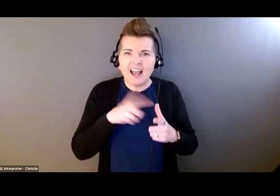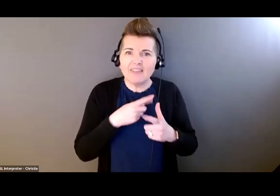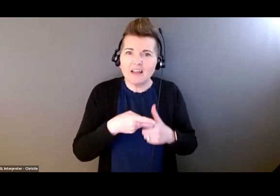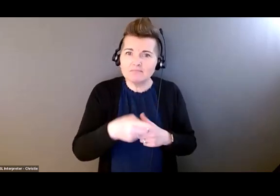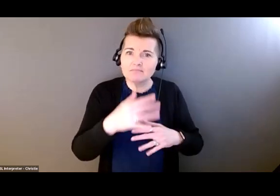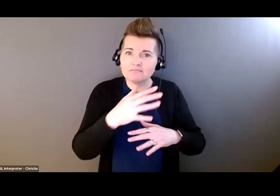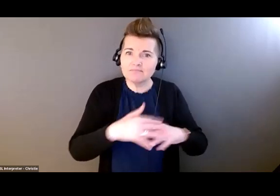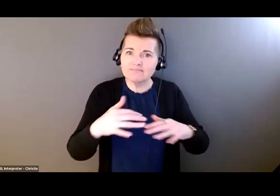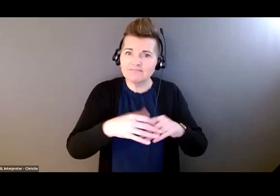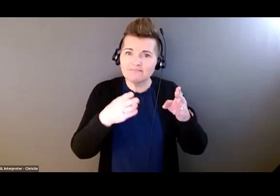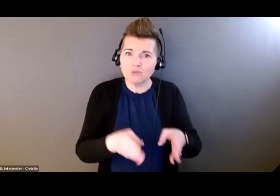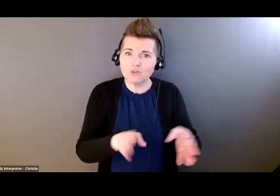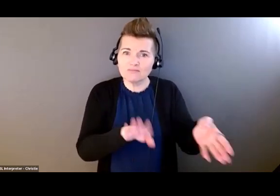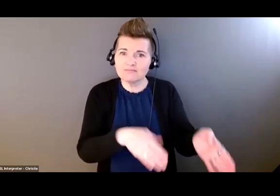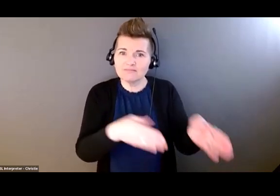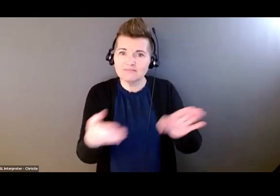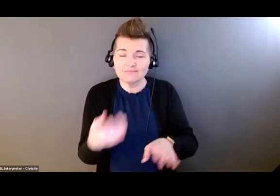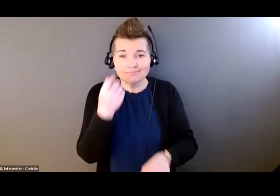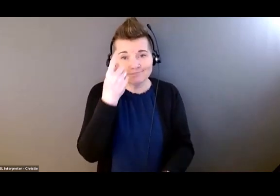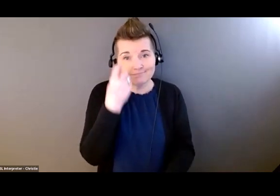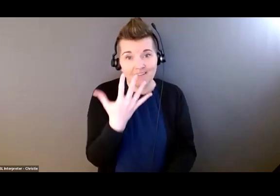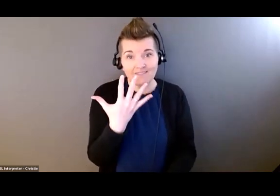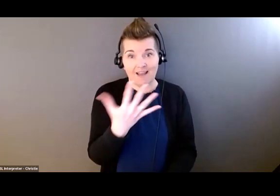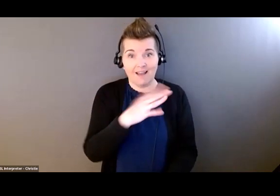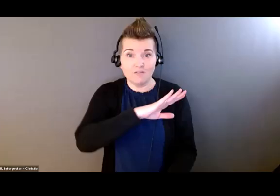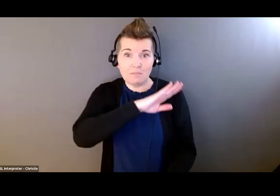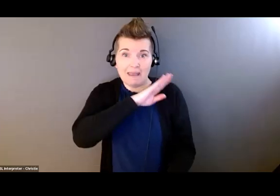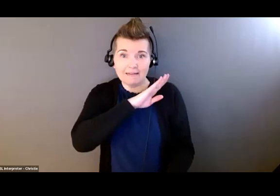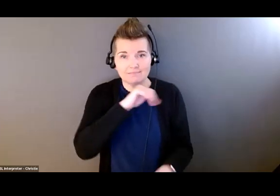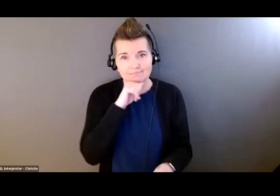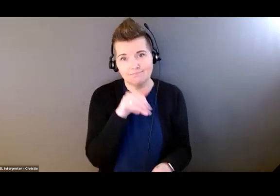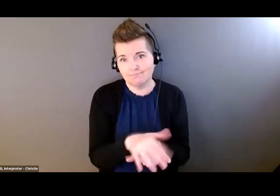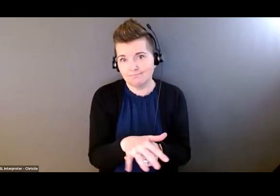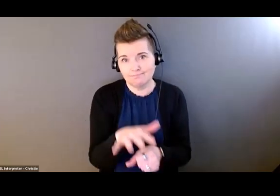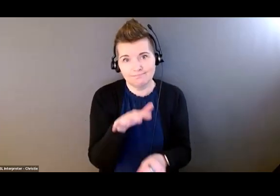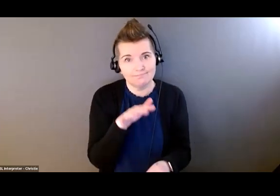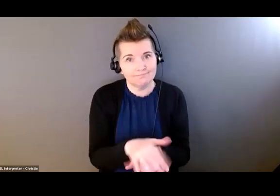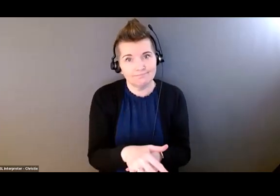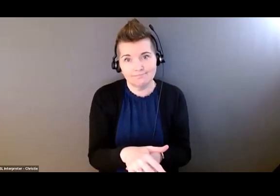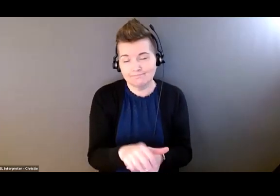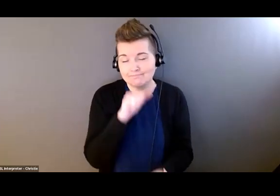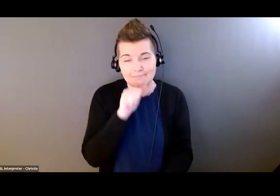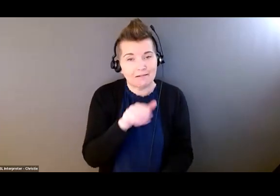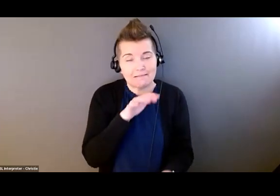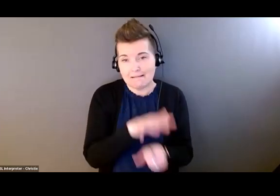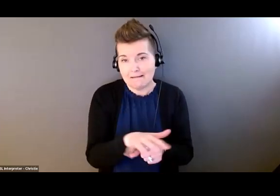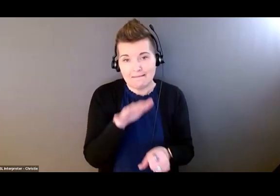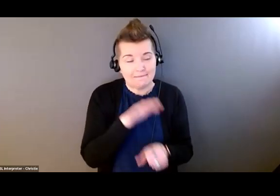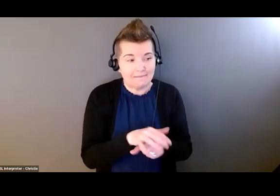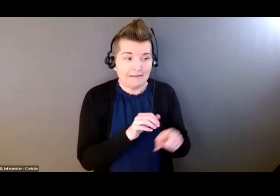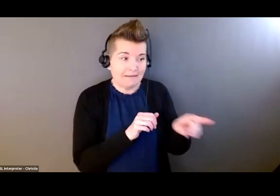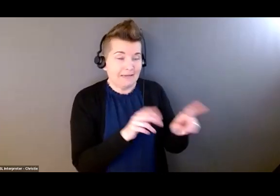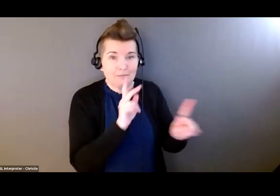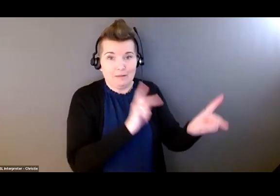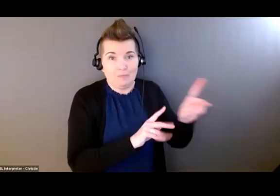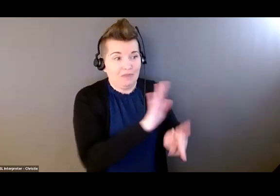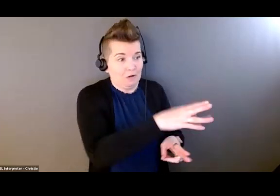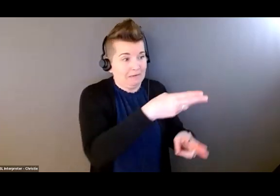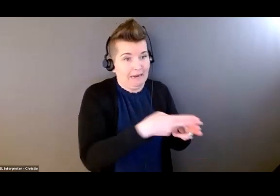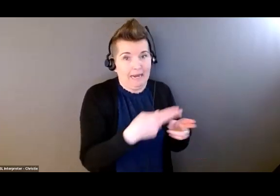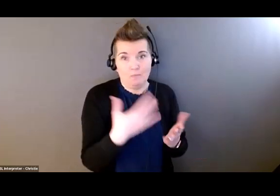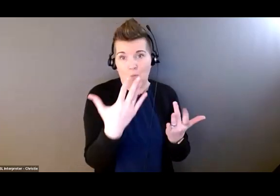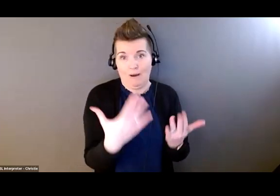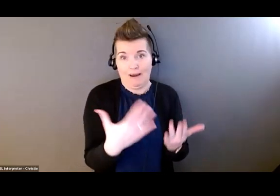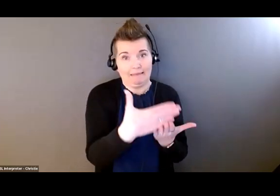real relationships, they build trust, and then those residents die. There are not enough beds at George's house. There's